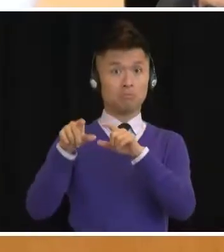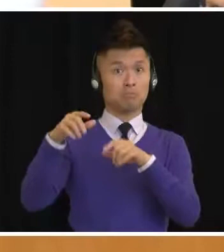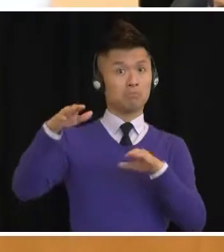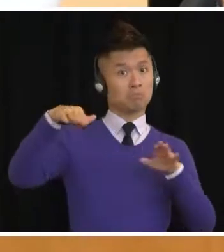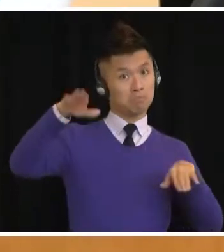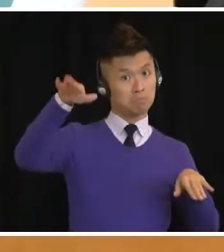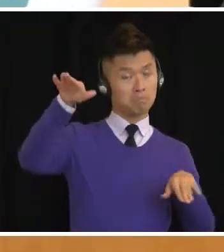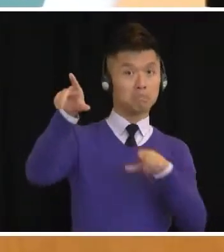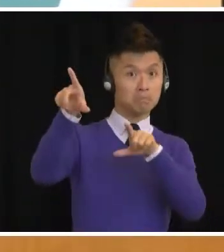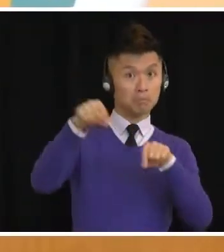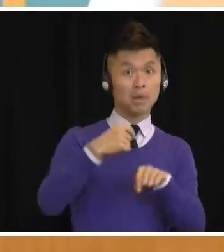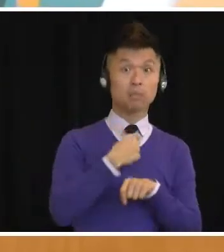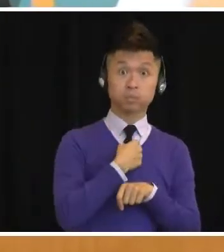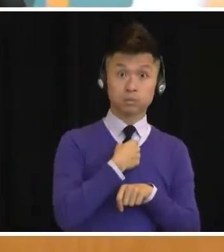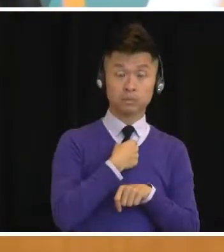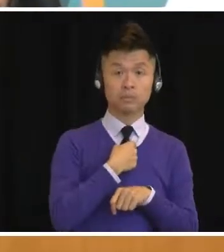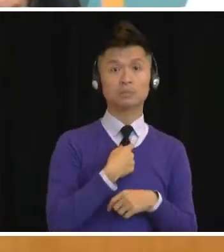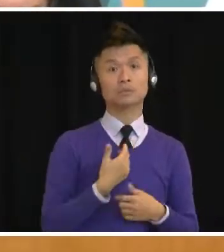takes precedence?